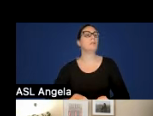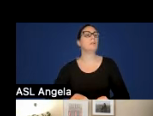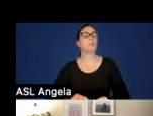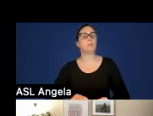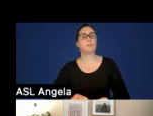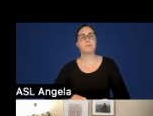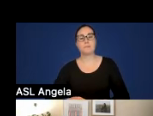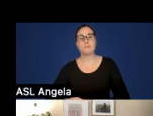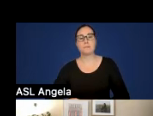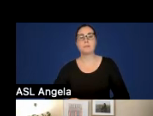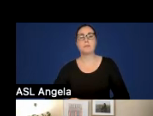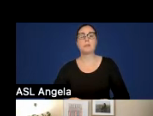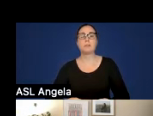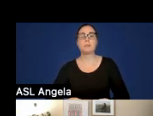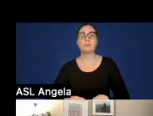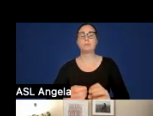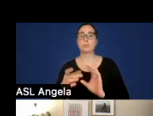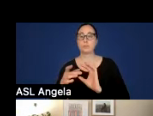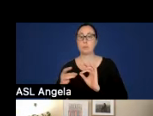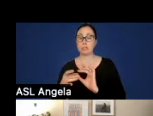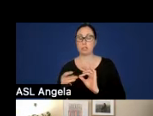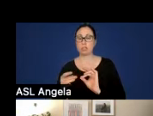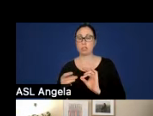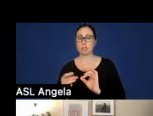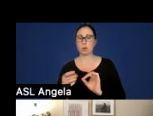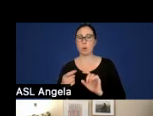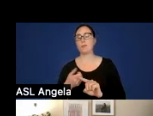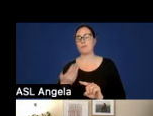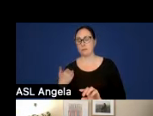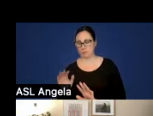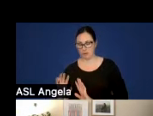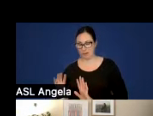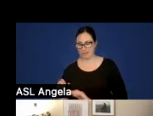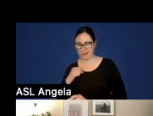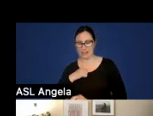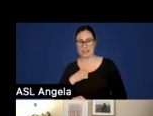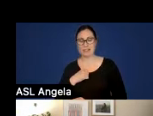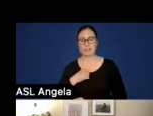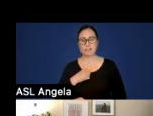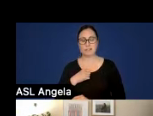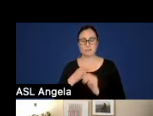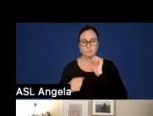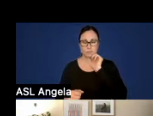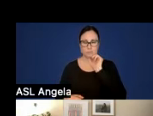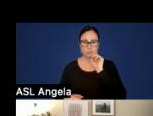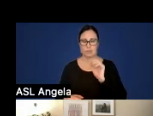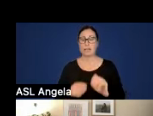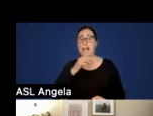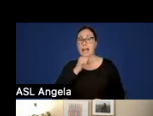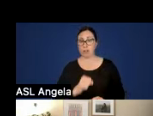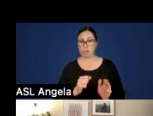Brenda mentioned oh, I'm sorry, that was from the last. Vulnerable elders exploited by PCAs.